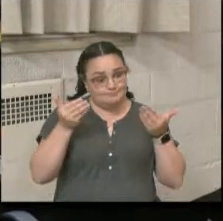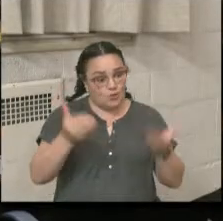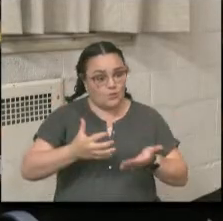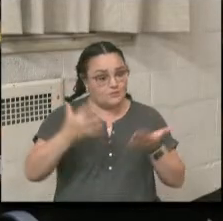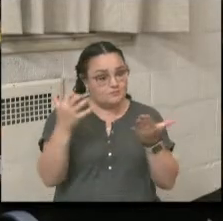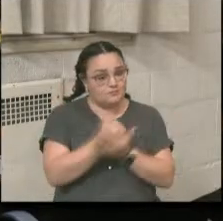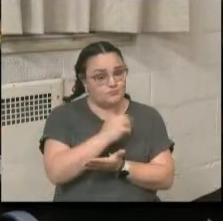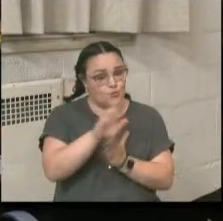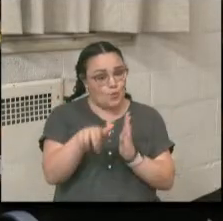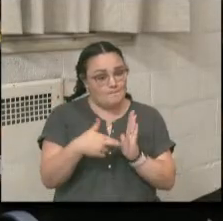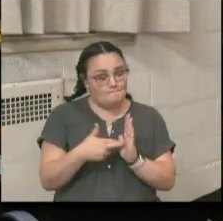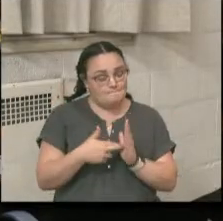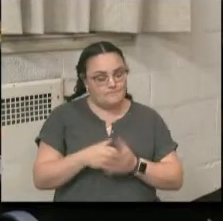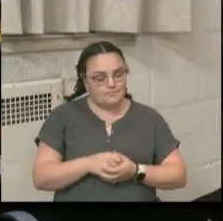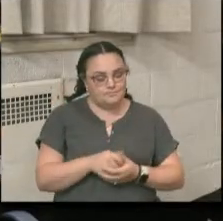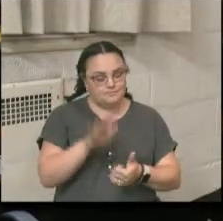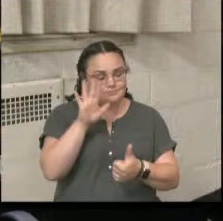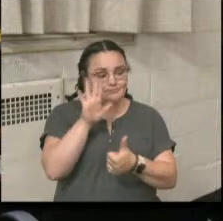roll.